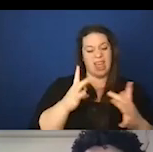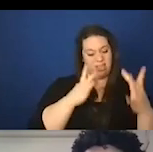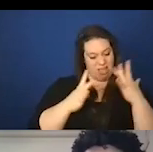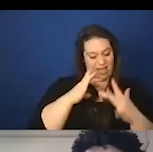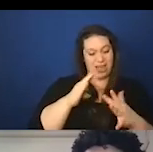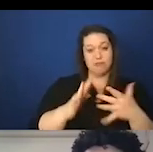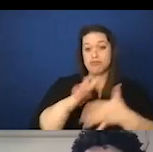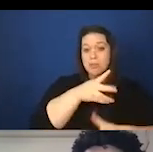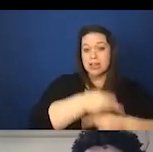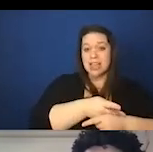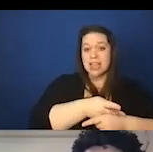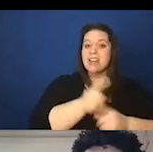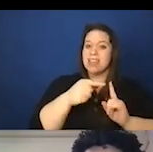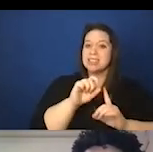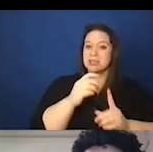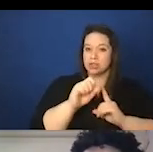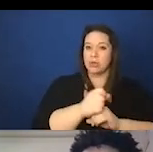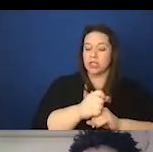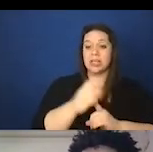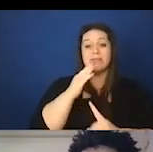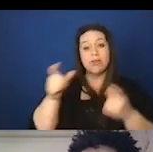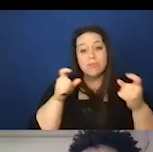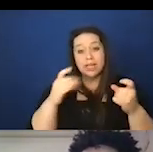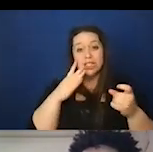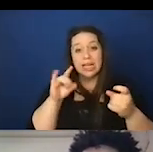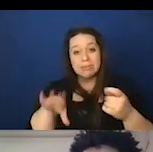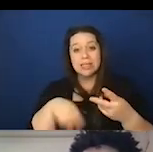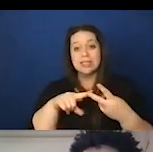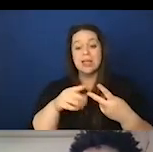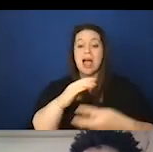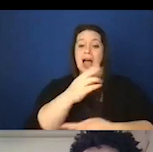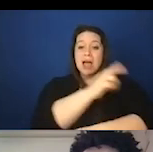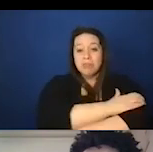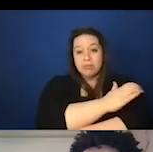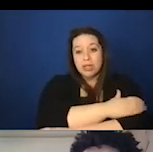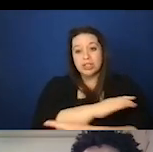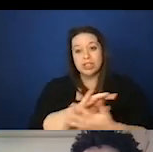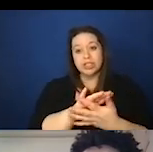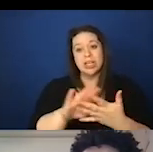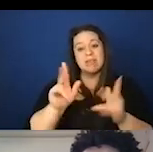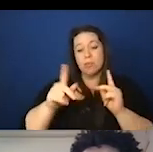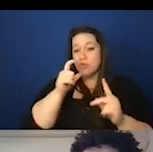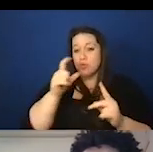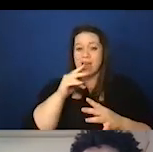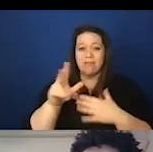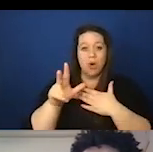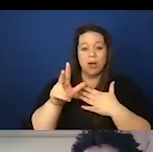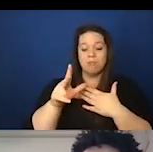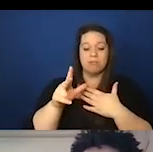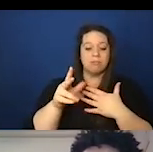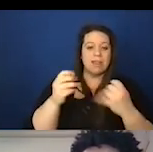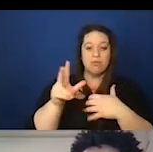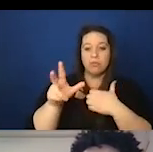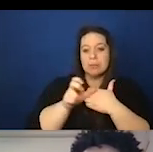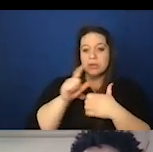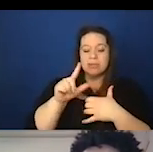you're managing the blood pressure, the diabetes, these individuals did not have a lot of receptors in the lungs to catch COVID, you know? And